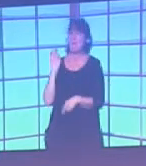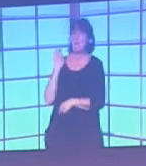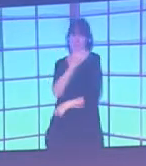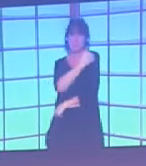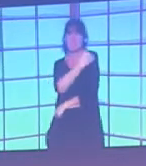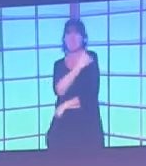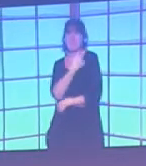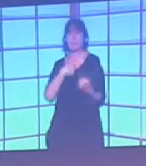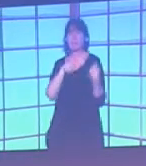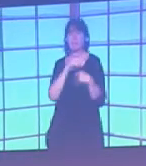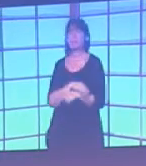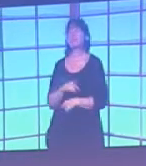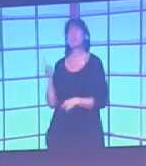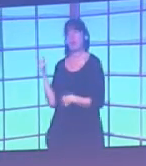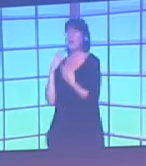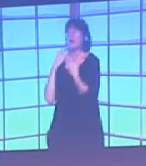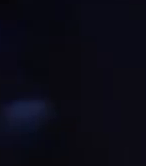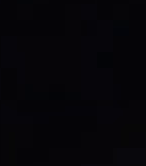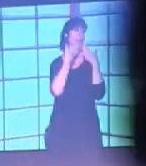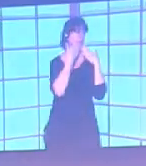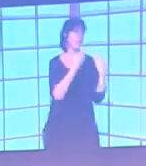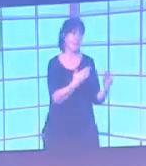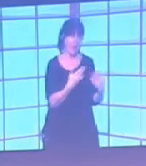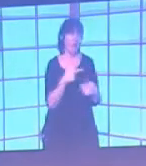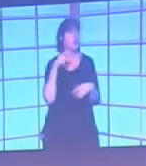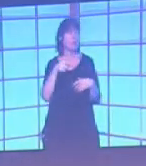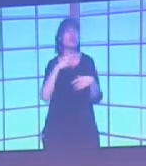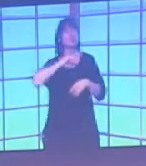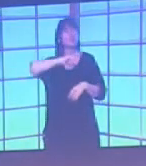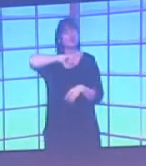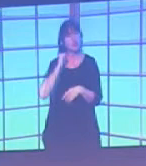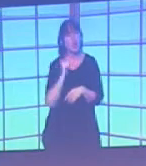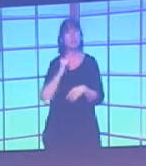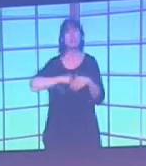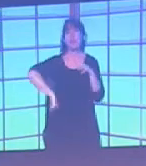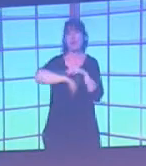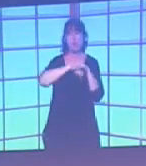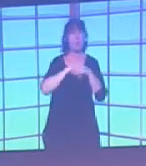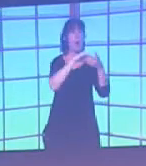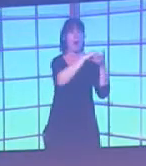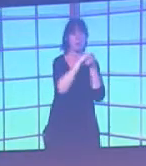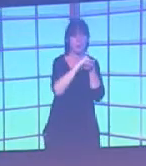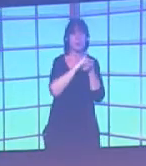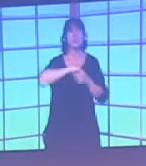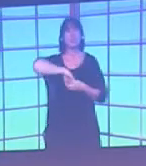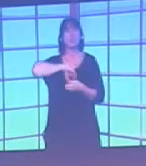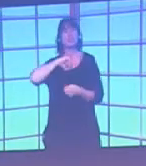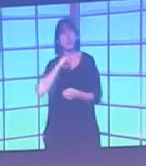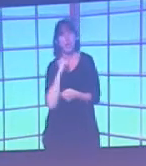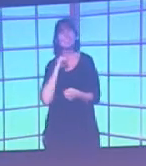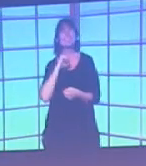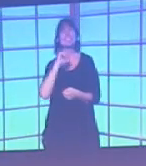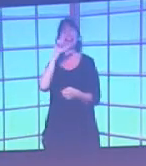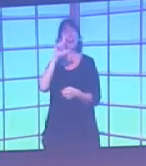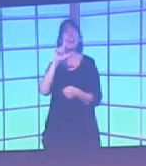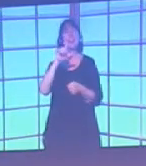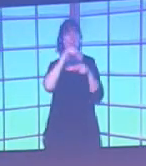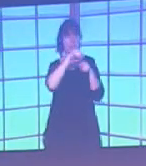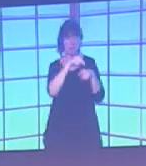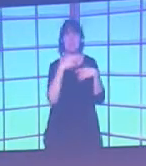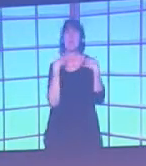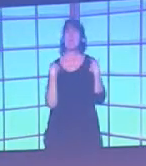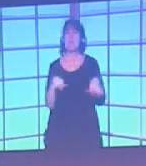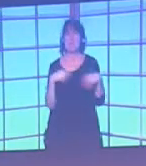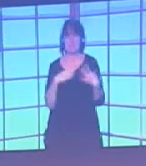a great relationship with the Scottish Football Association and with the Scottish leagues as well. And I think it's testimony